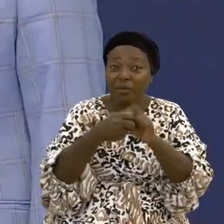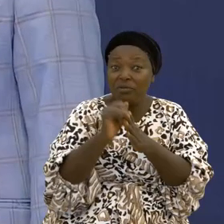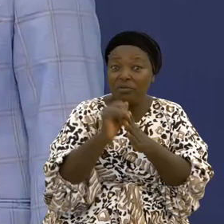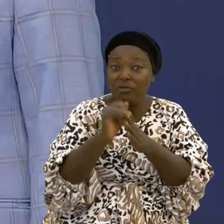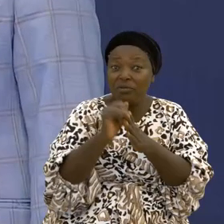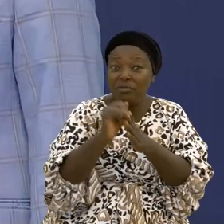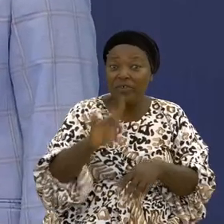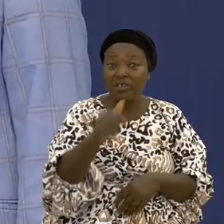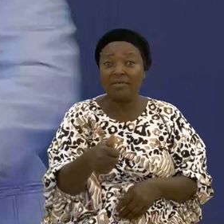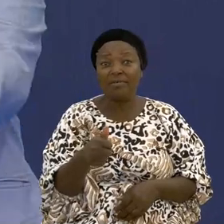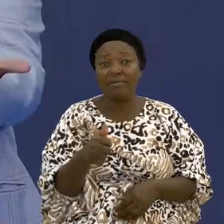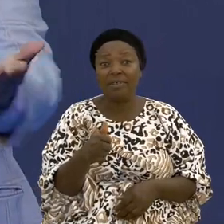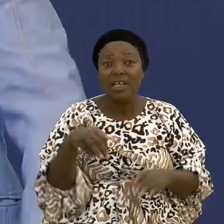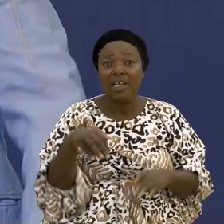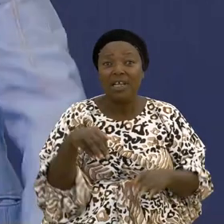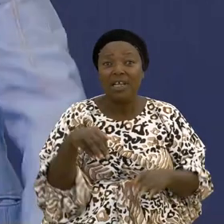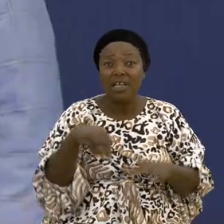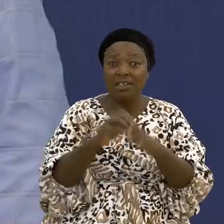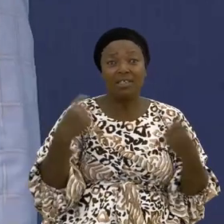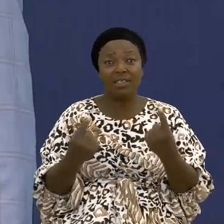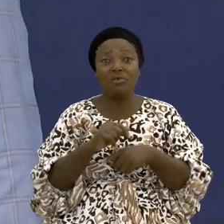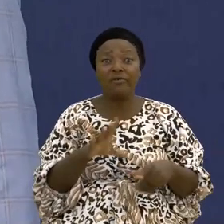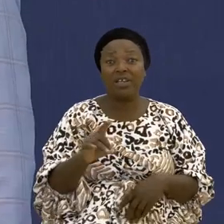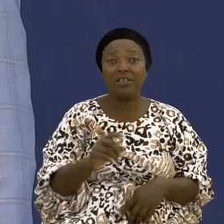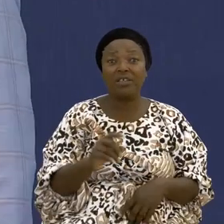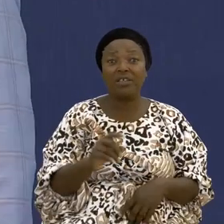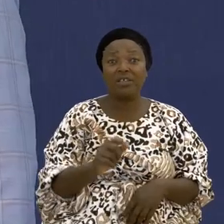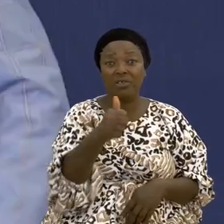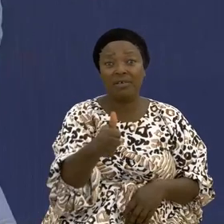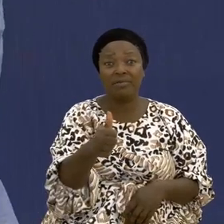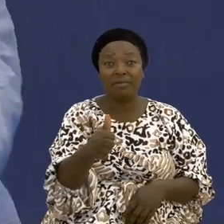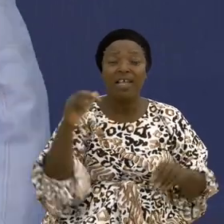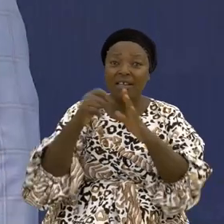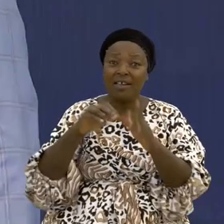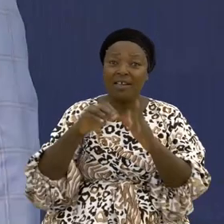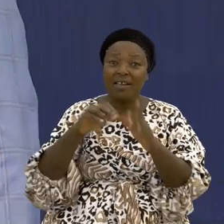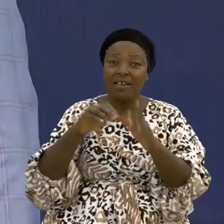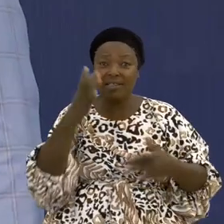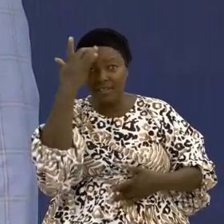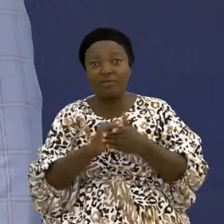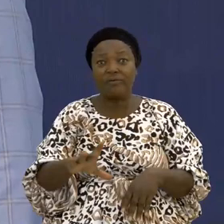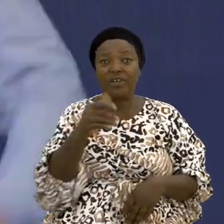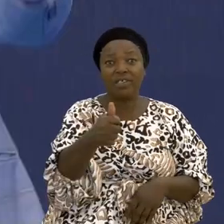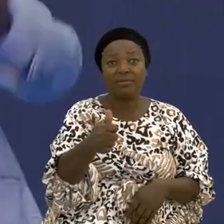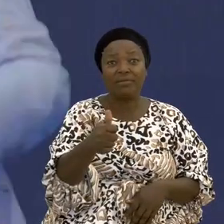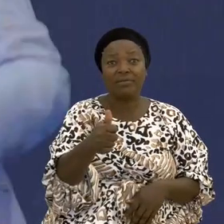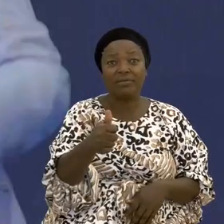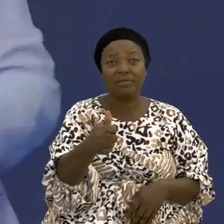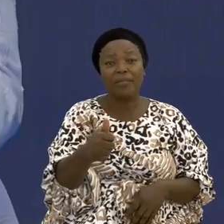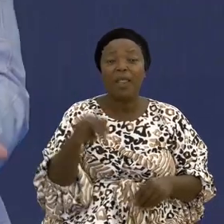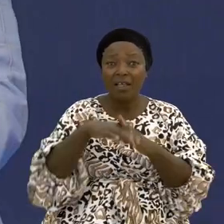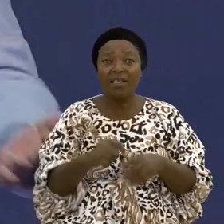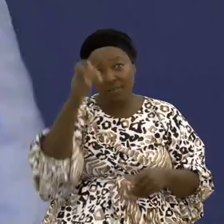find yourself, in the sin you find yourself, in the sickness you find yourself, in